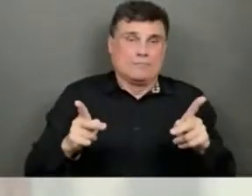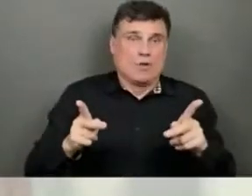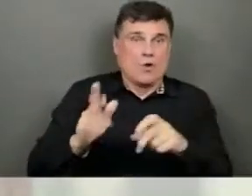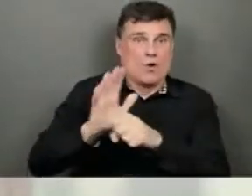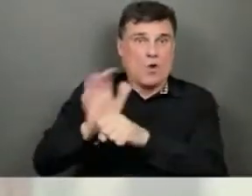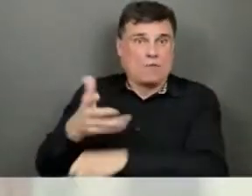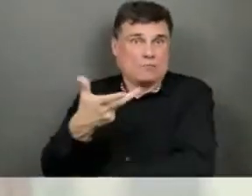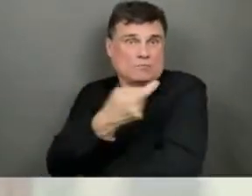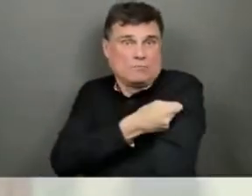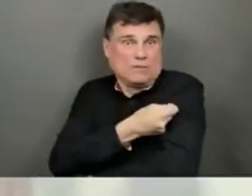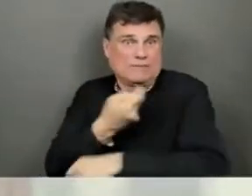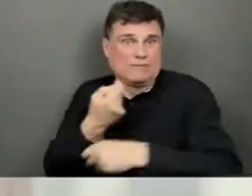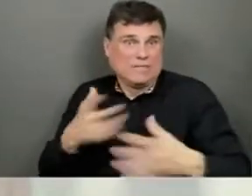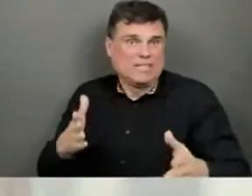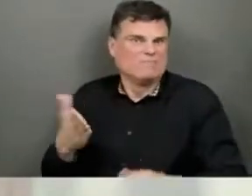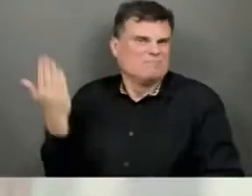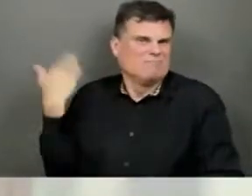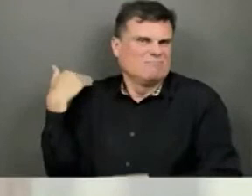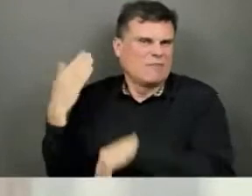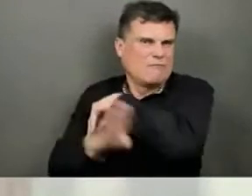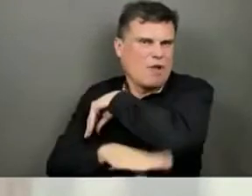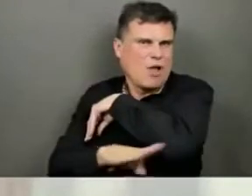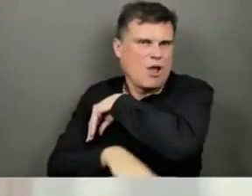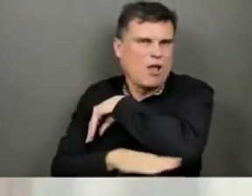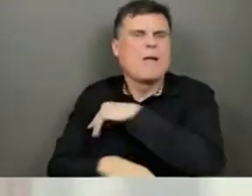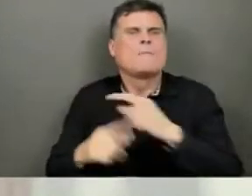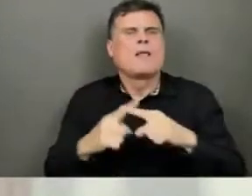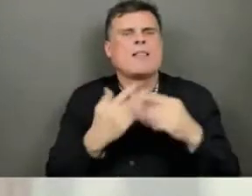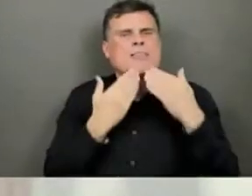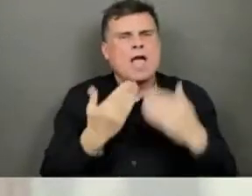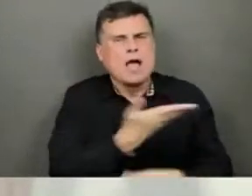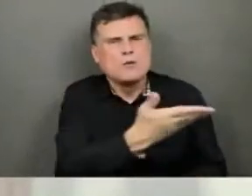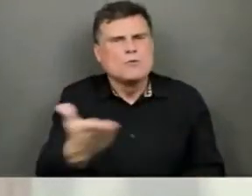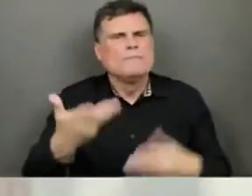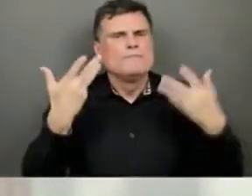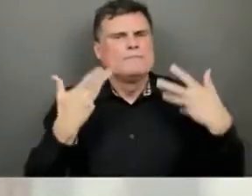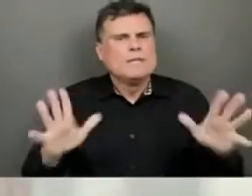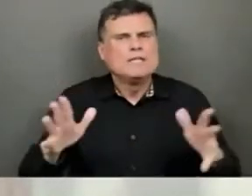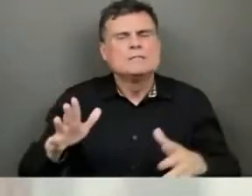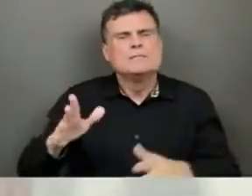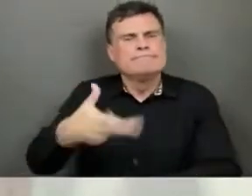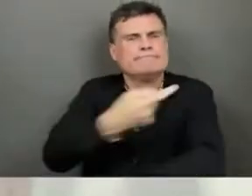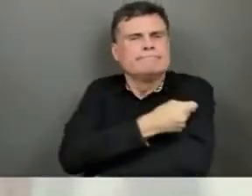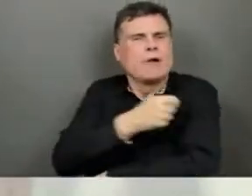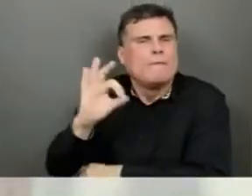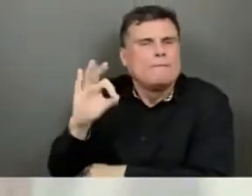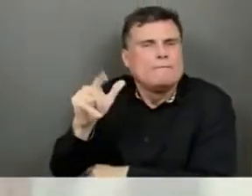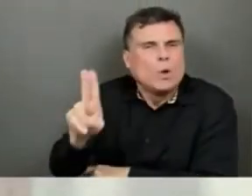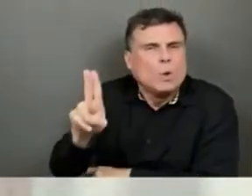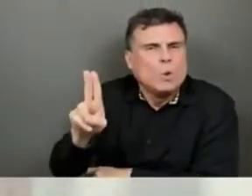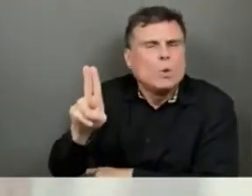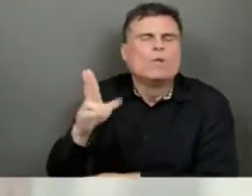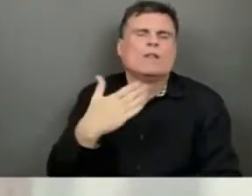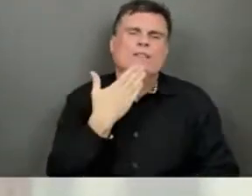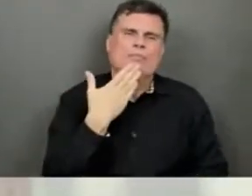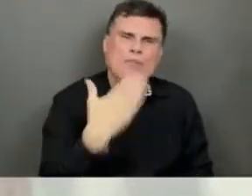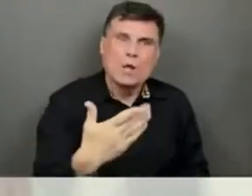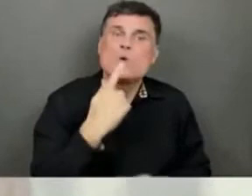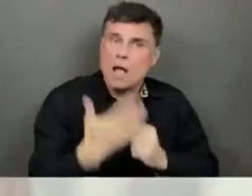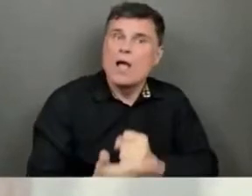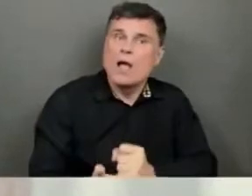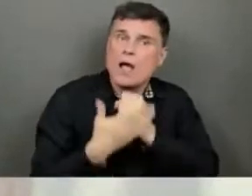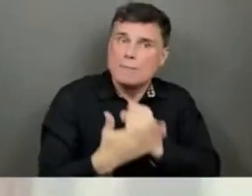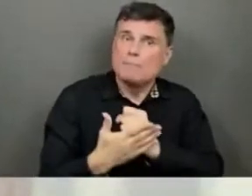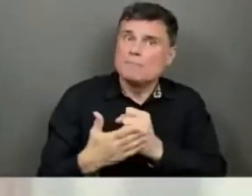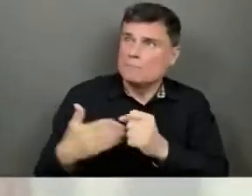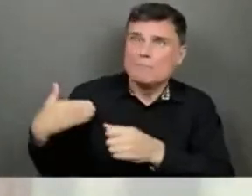their influenza vaccination. It has made a tremendous difference on the impact that this respiratory season has had